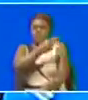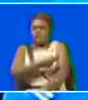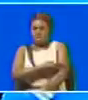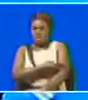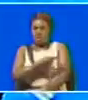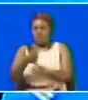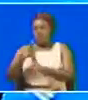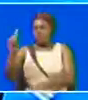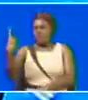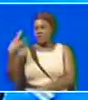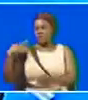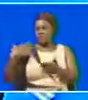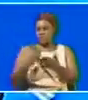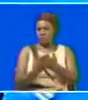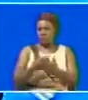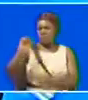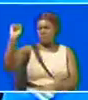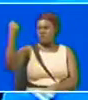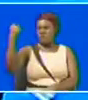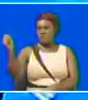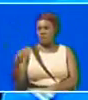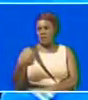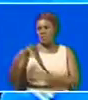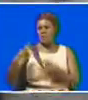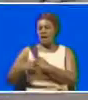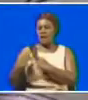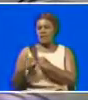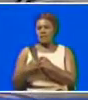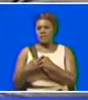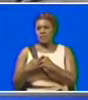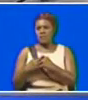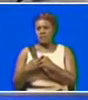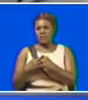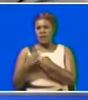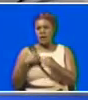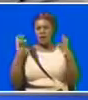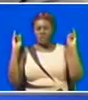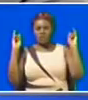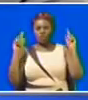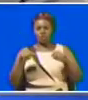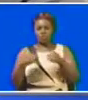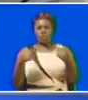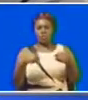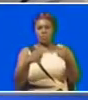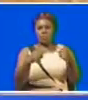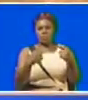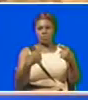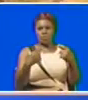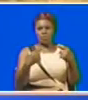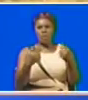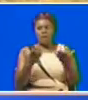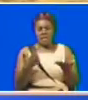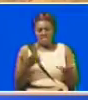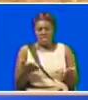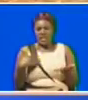tarehe 1 hadi tarehe 5 mwezi wa Agosti. I've been having issues with my injury and I think it's getting away